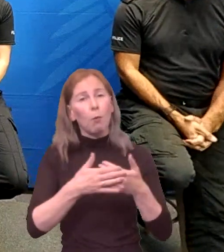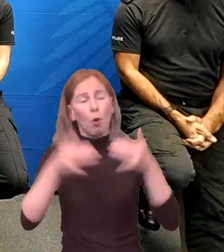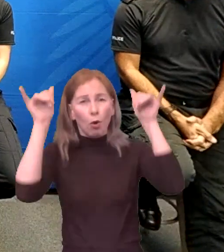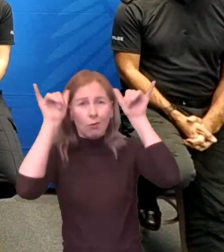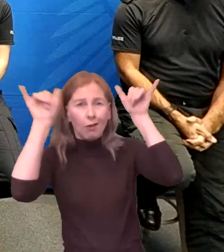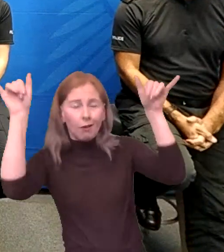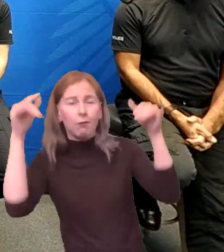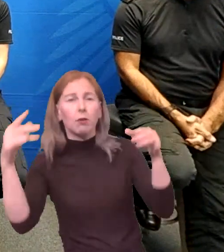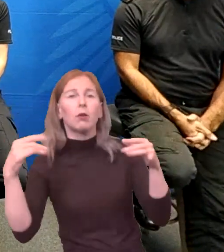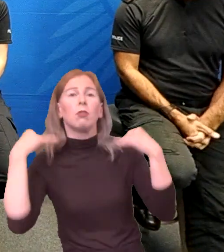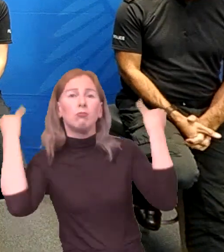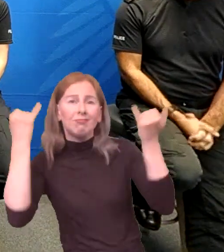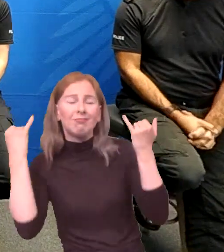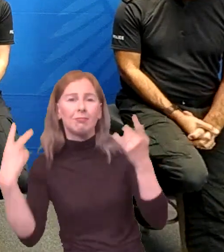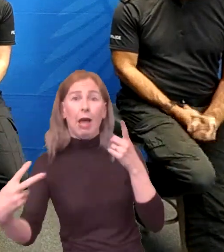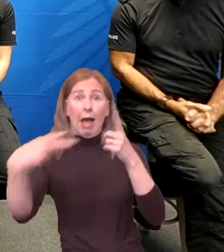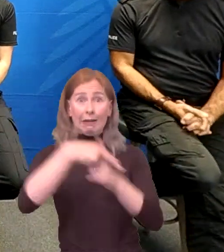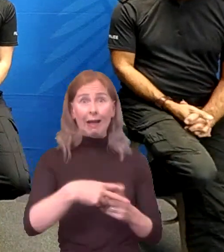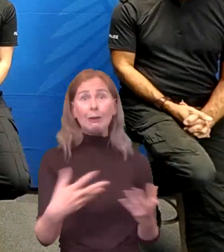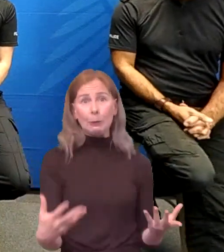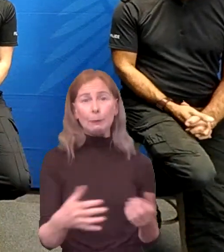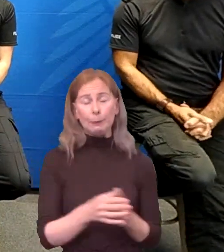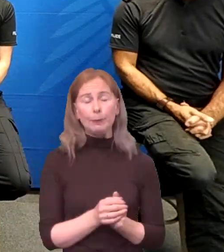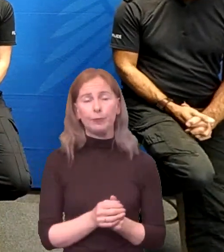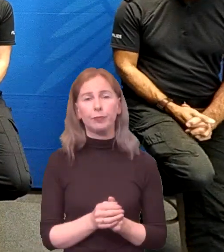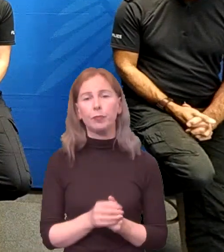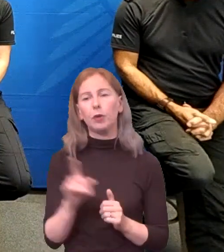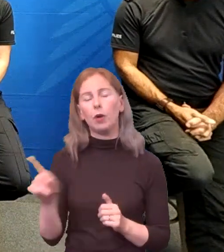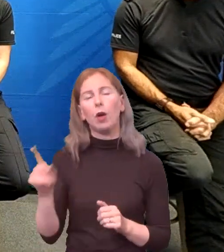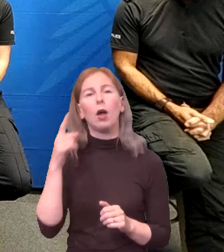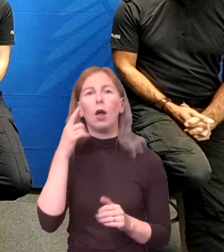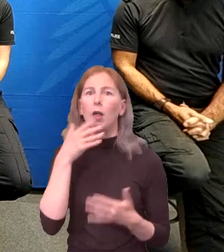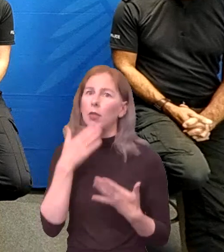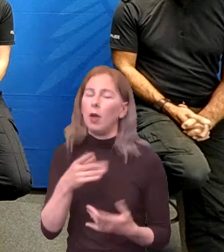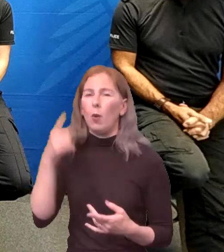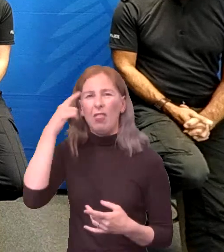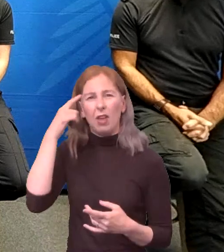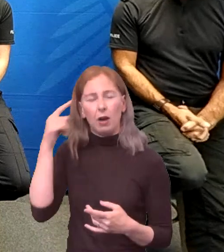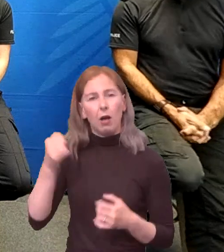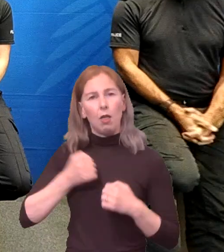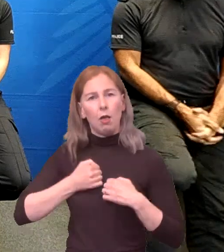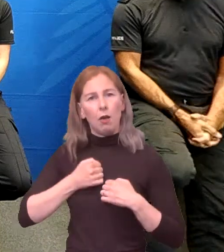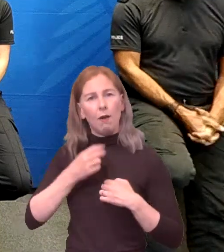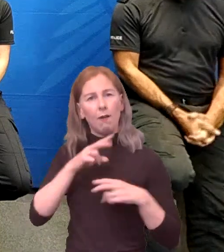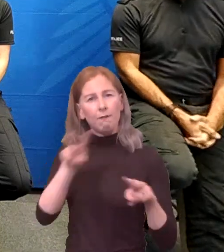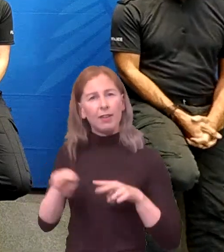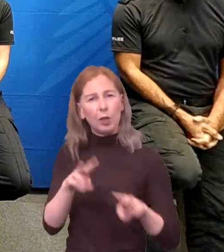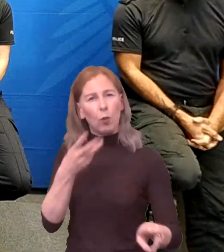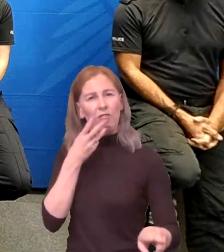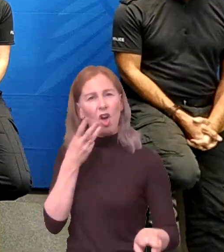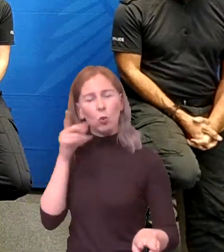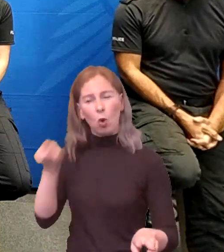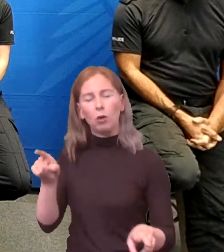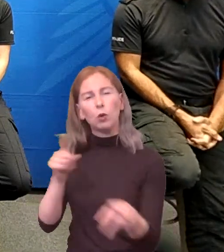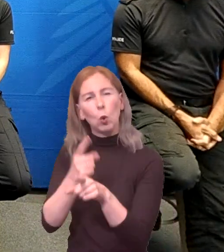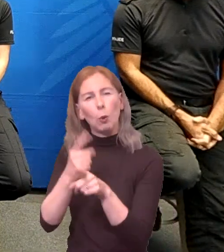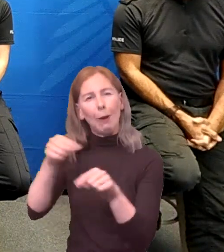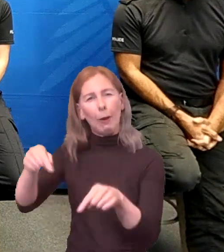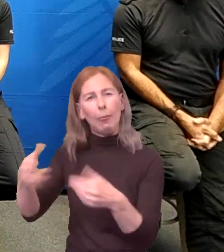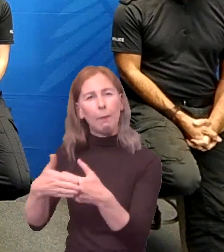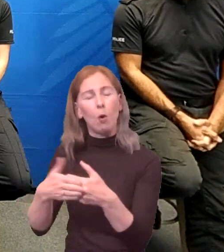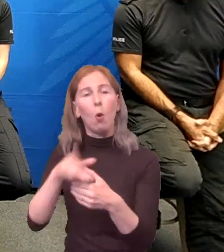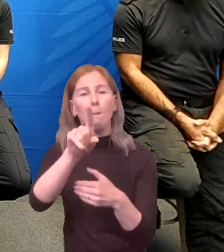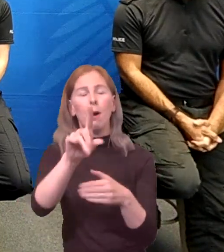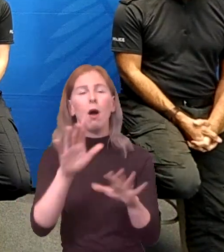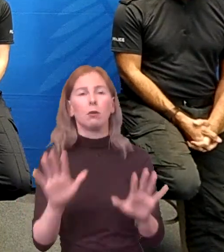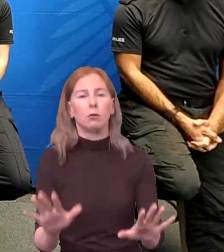third video actually goes into that in some detail. But before we get to that, the sort of one of the other issues we have with the